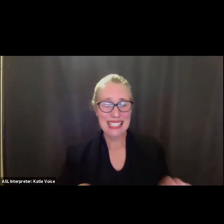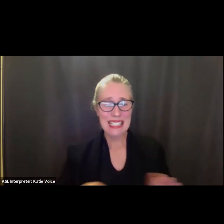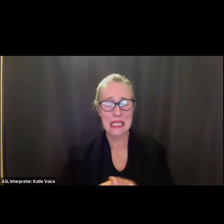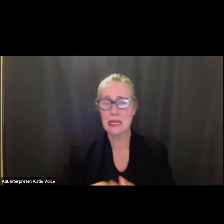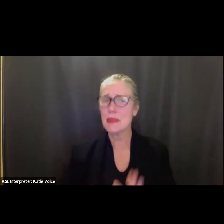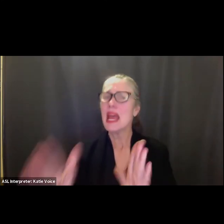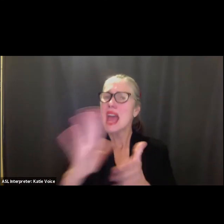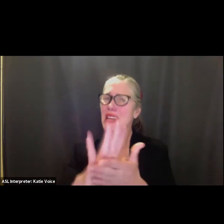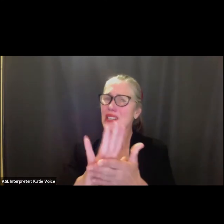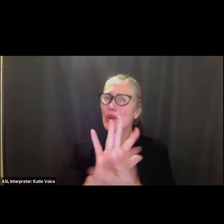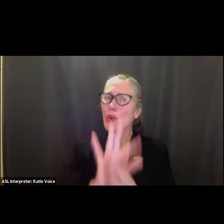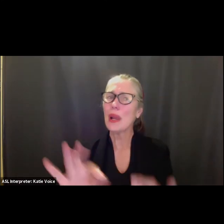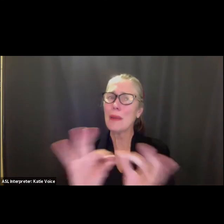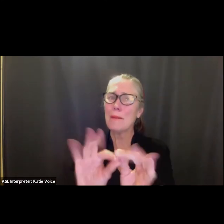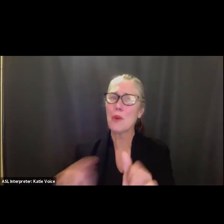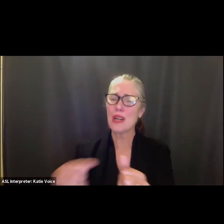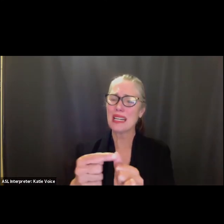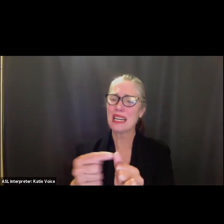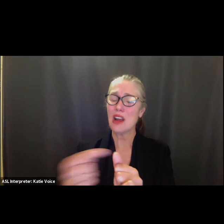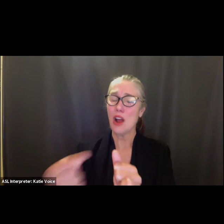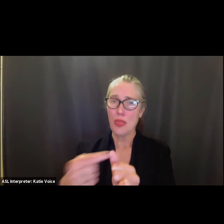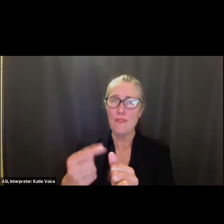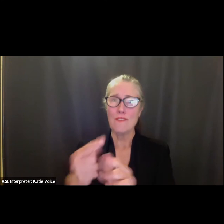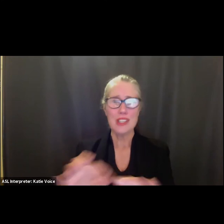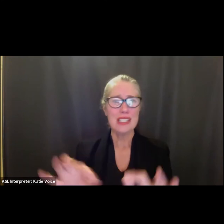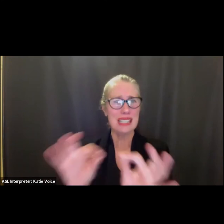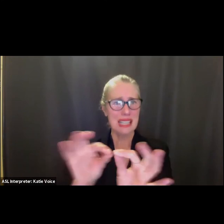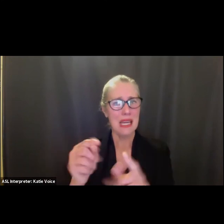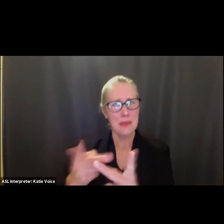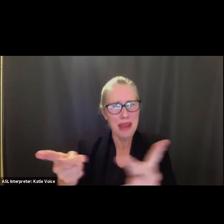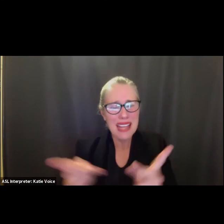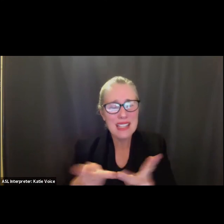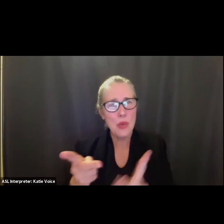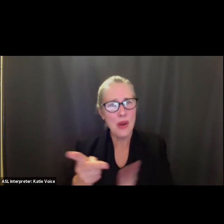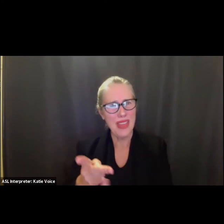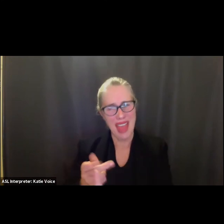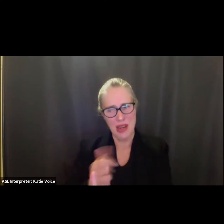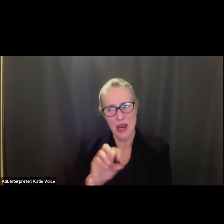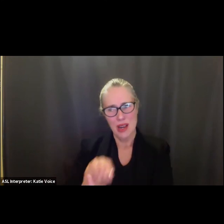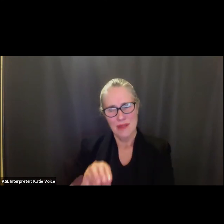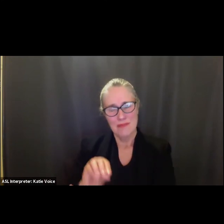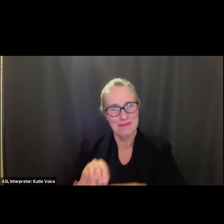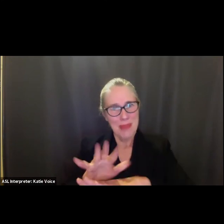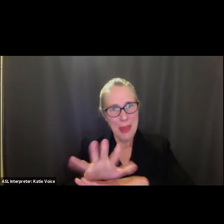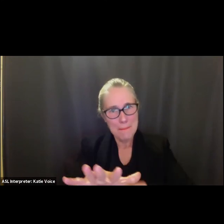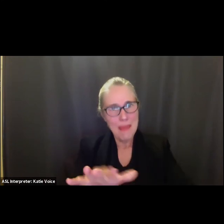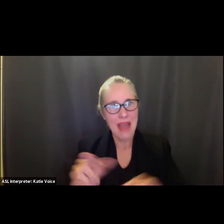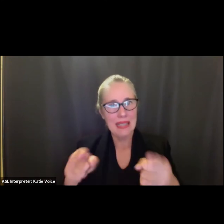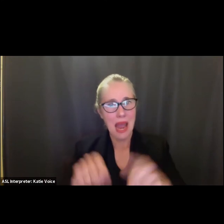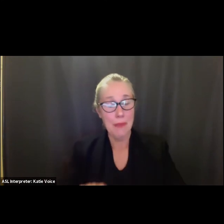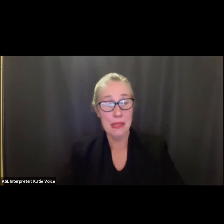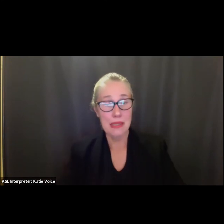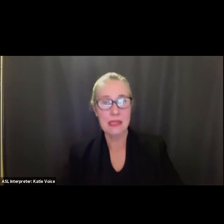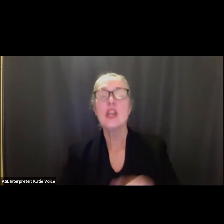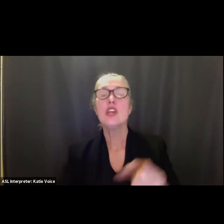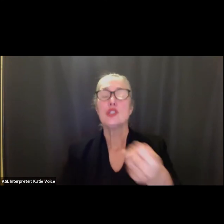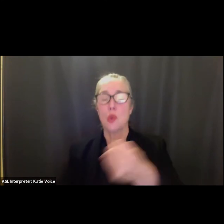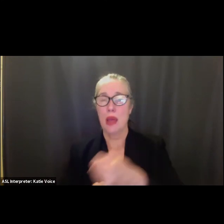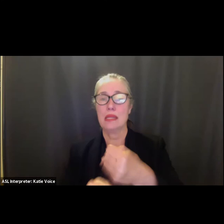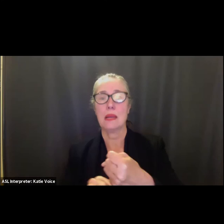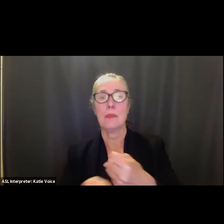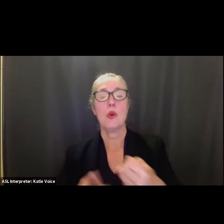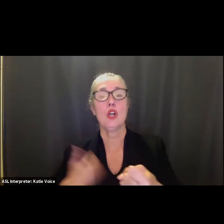key points um or the first key points in which that impact happens so again i stand with youth coalition in